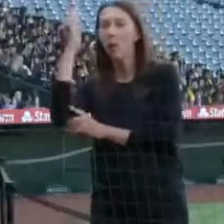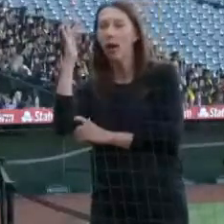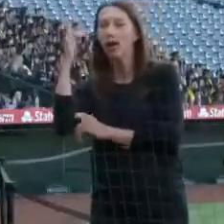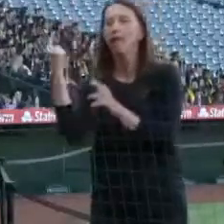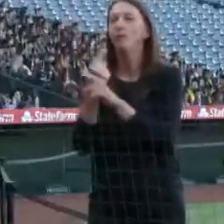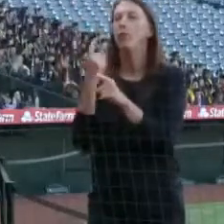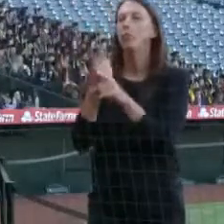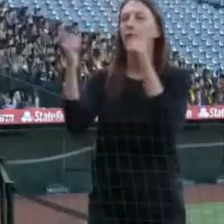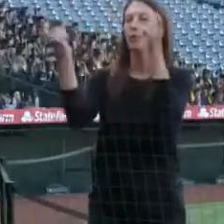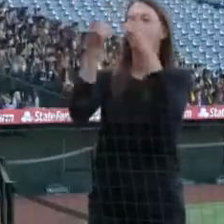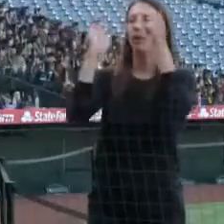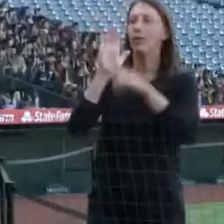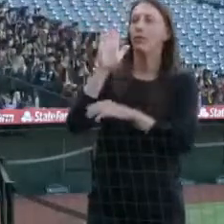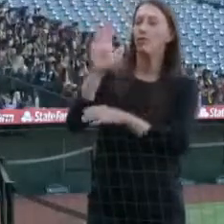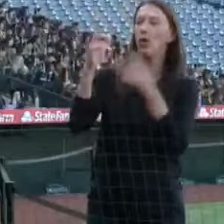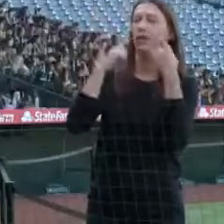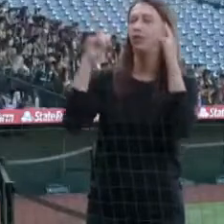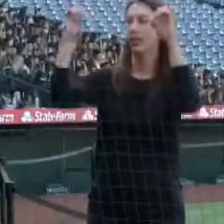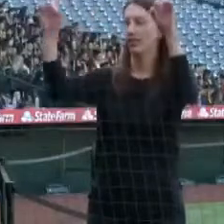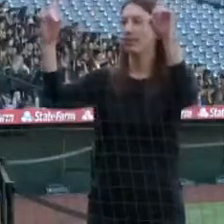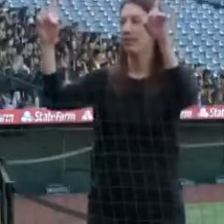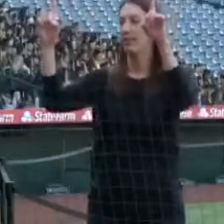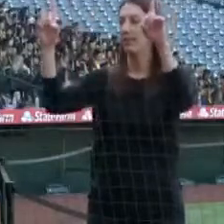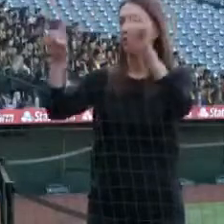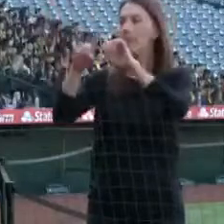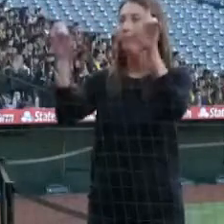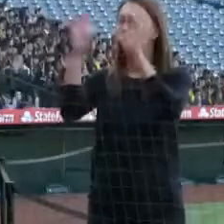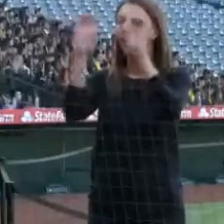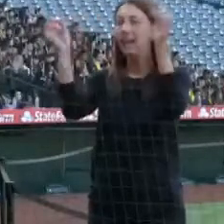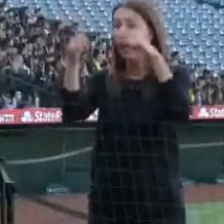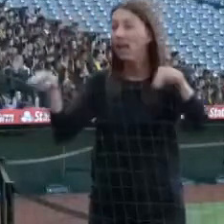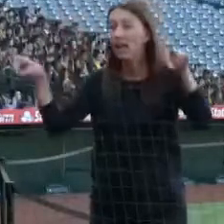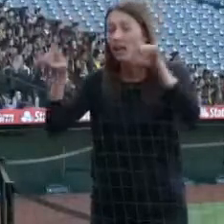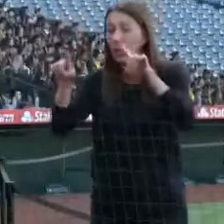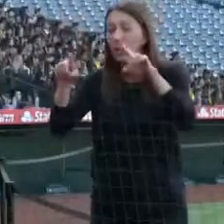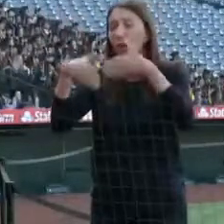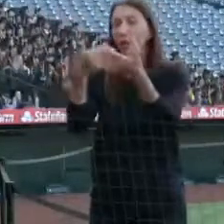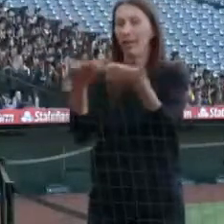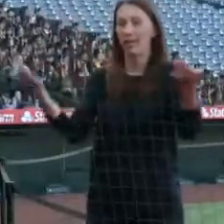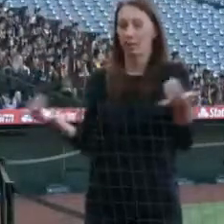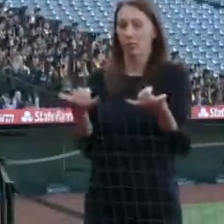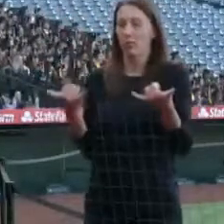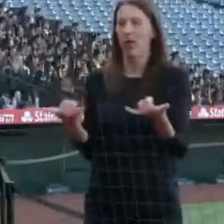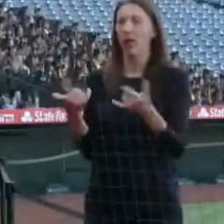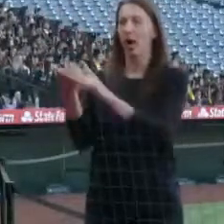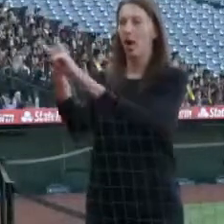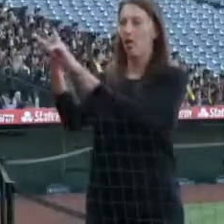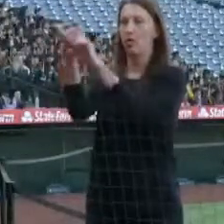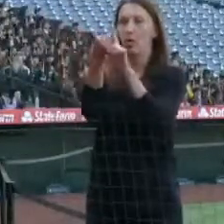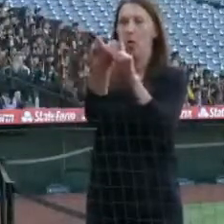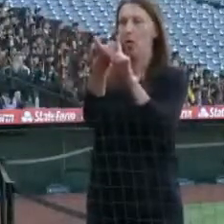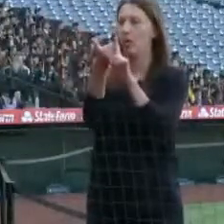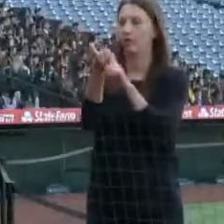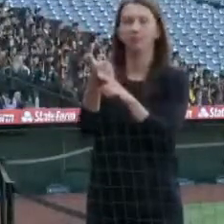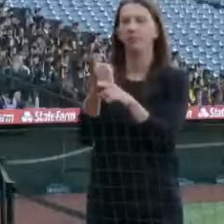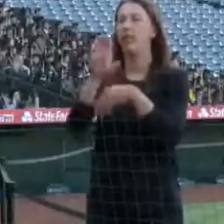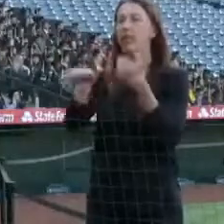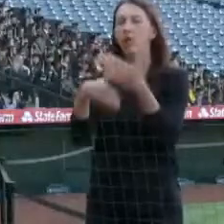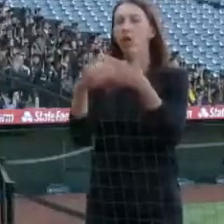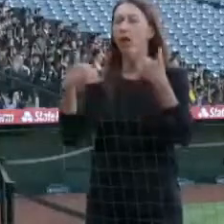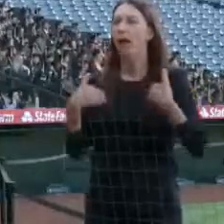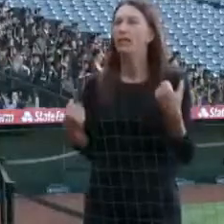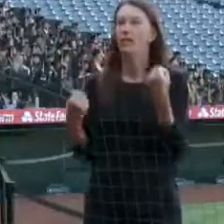your achievements. However, none of you got here today on your own. You all had